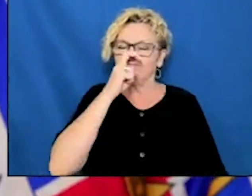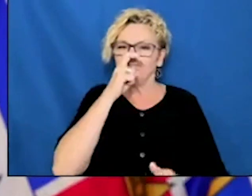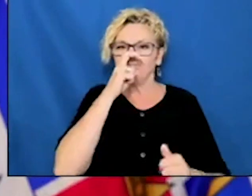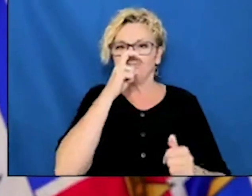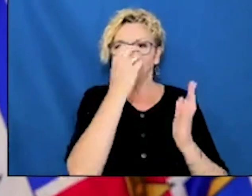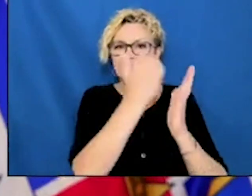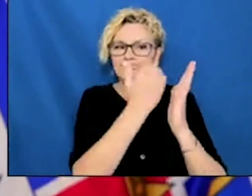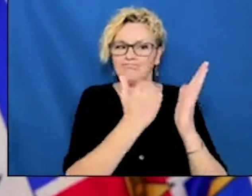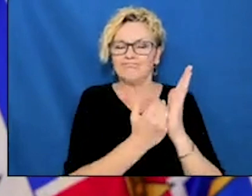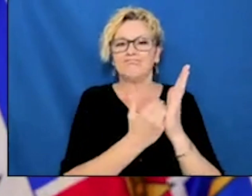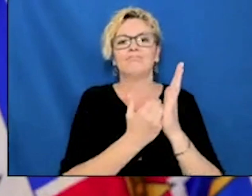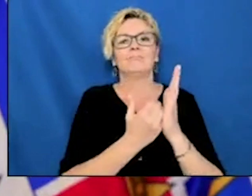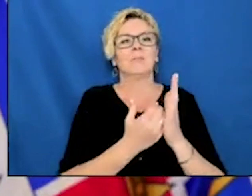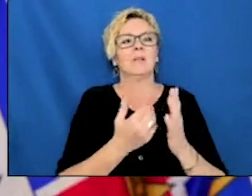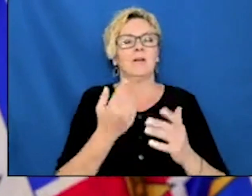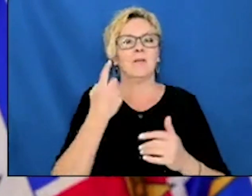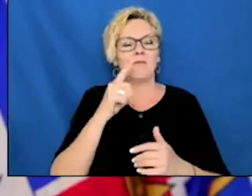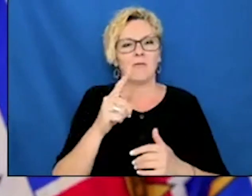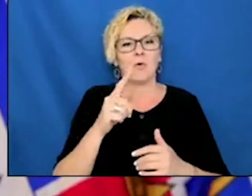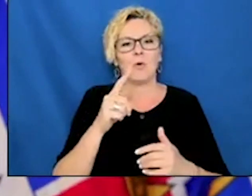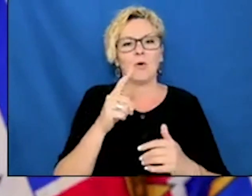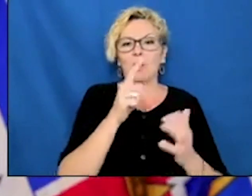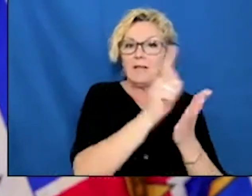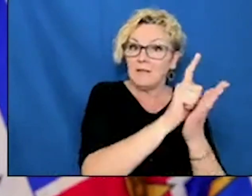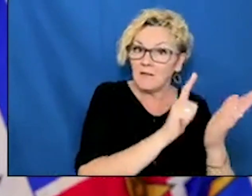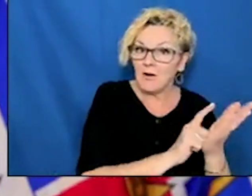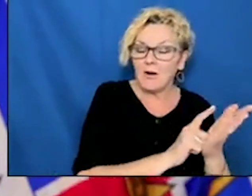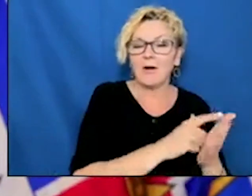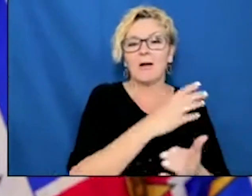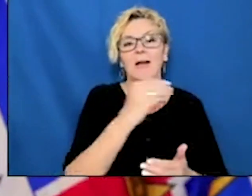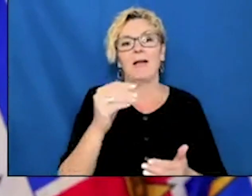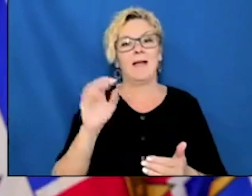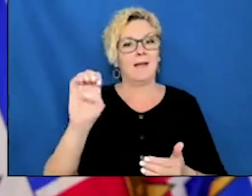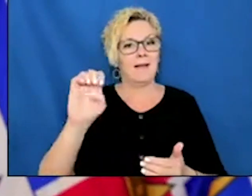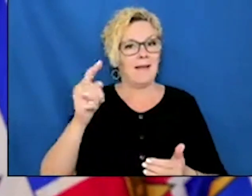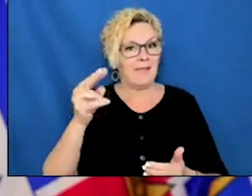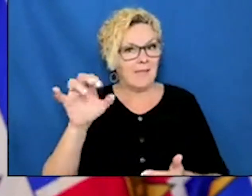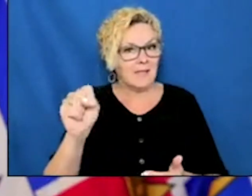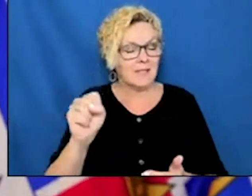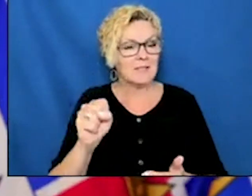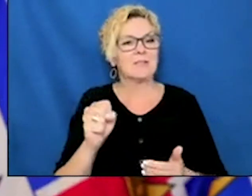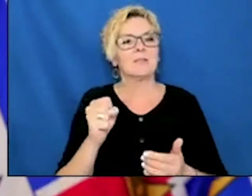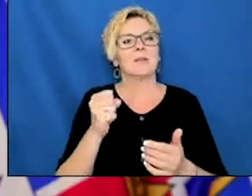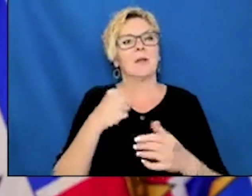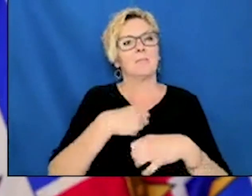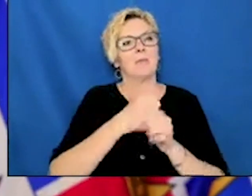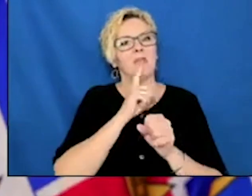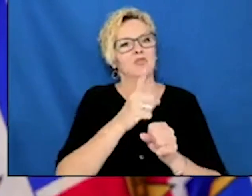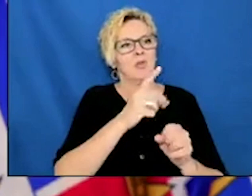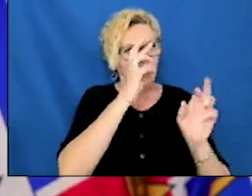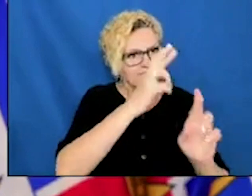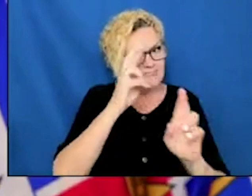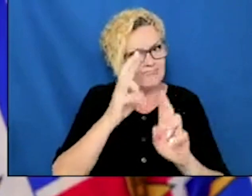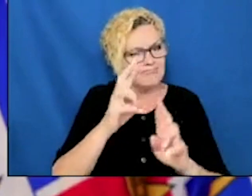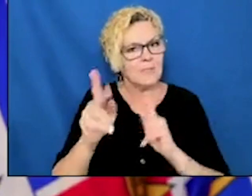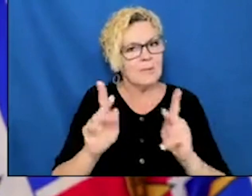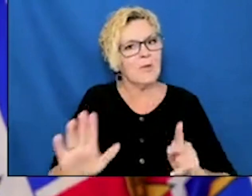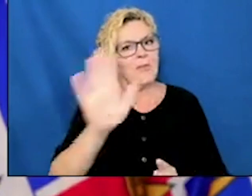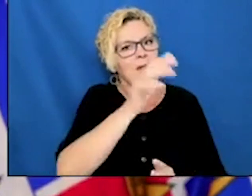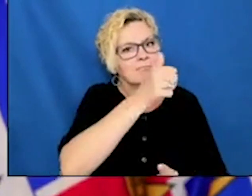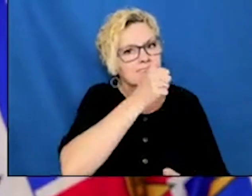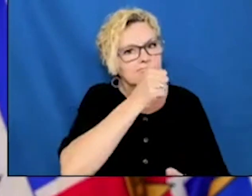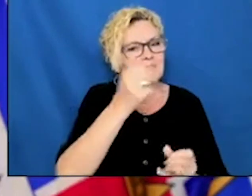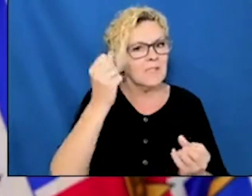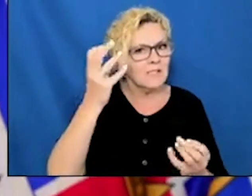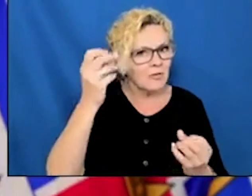this is a protocol that we've worked out to be able to publicly share personal health information that's been available for many